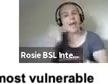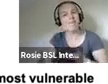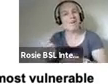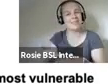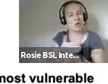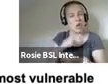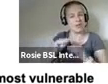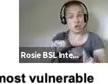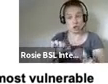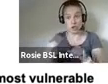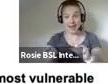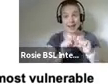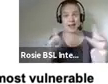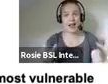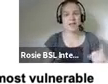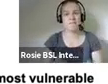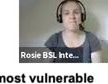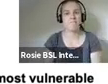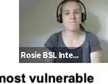Next slide.